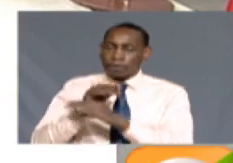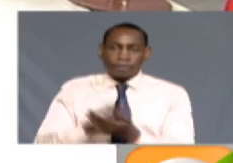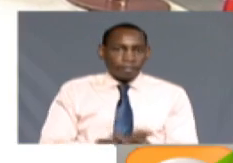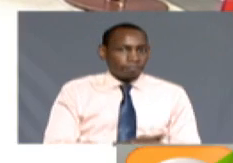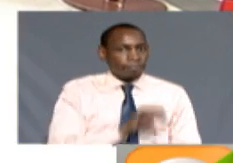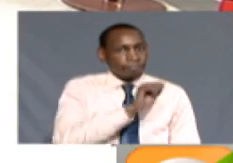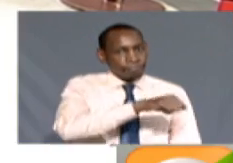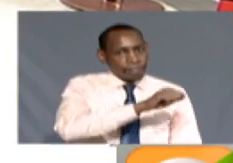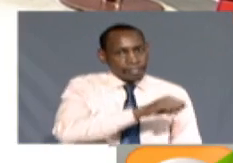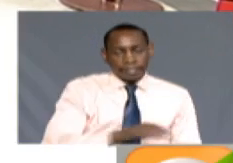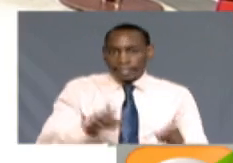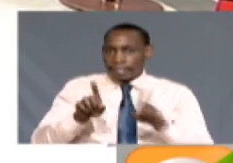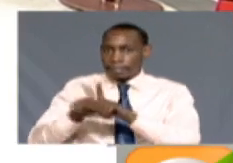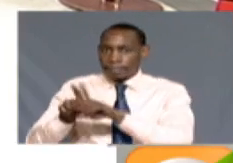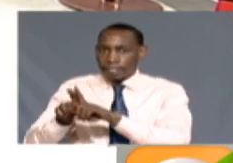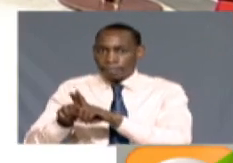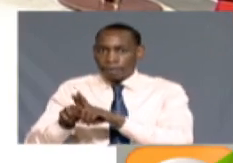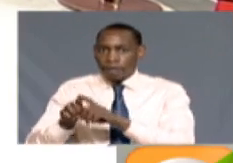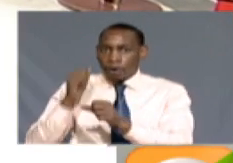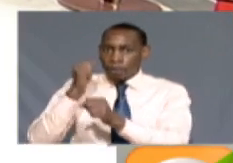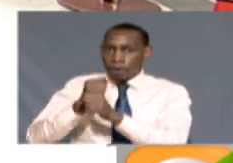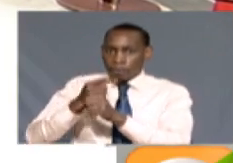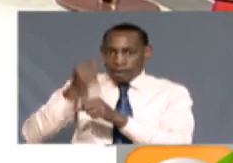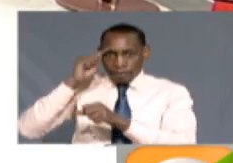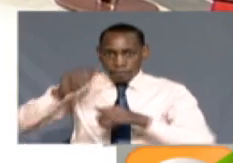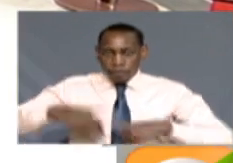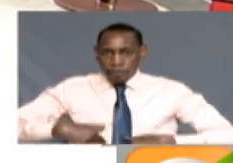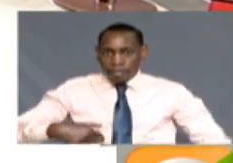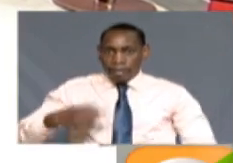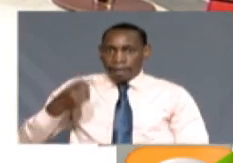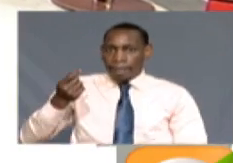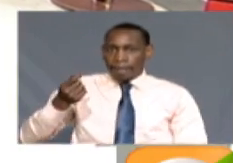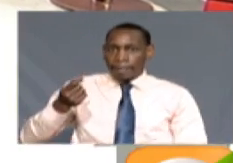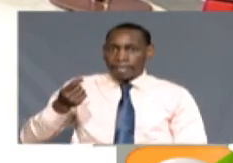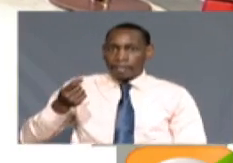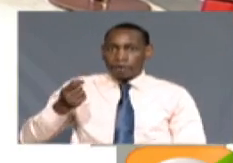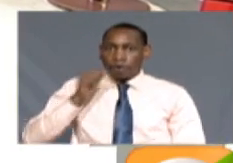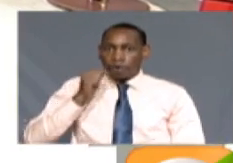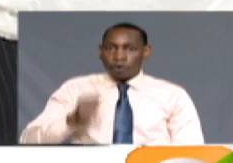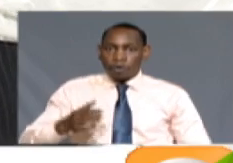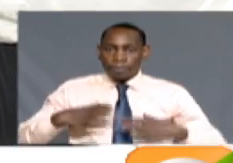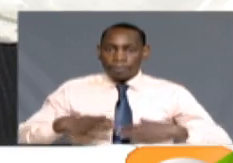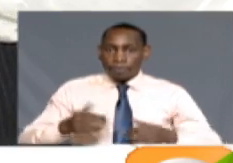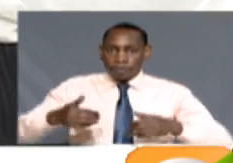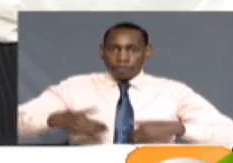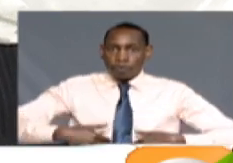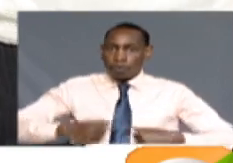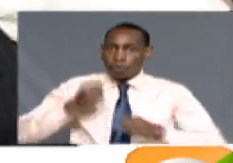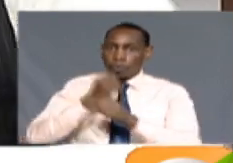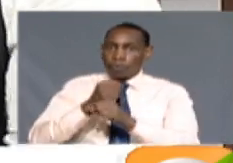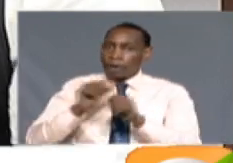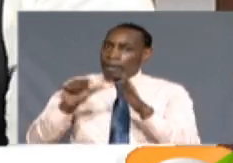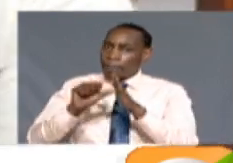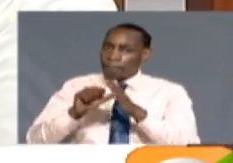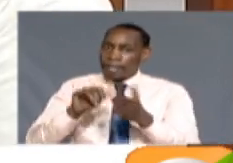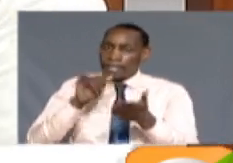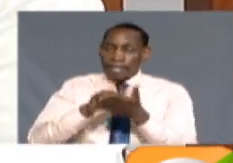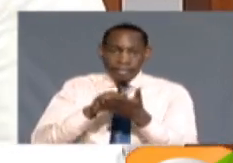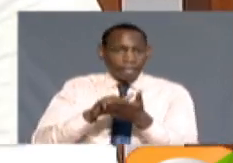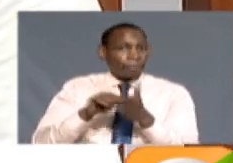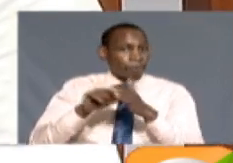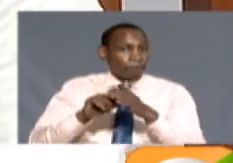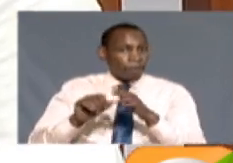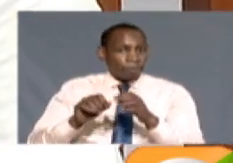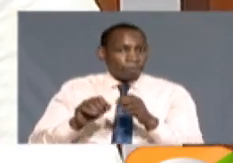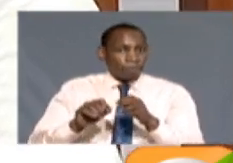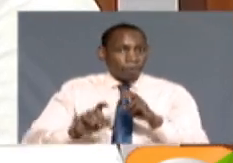also, kazi kwa vijana, pesa kwa wazee, youth unemployment. I mean, it's gonna blow up at